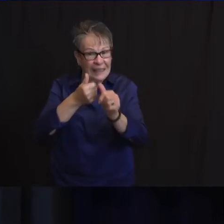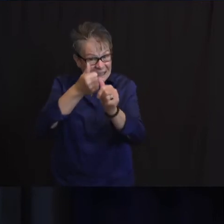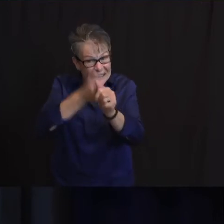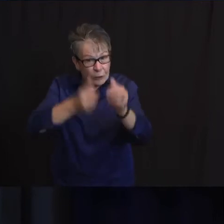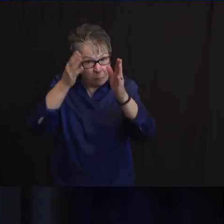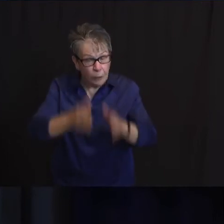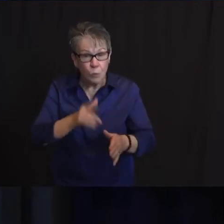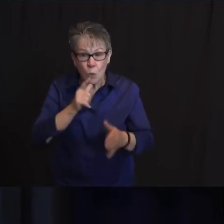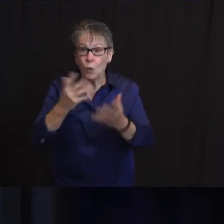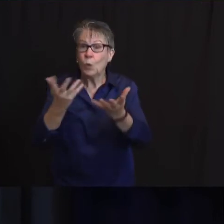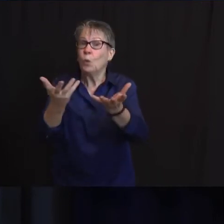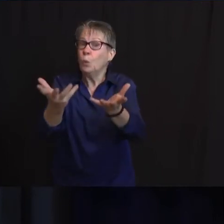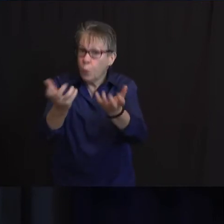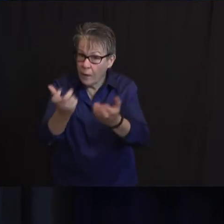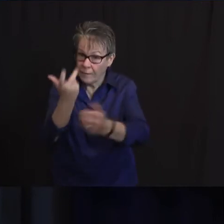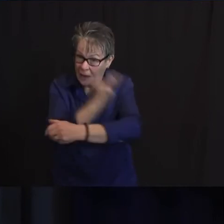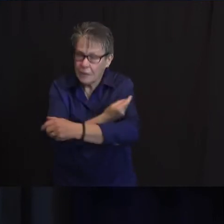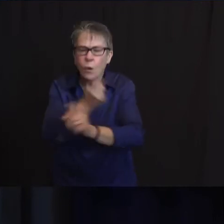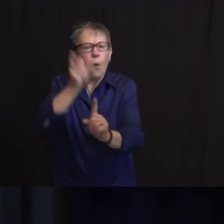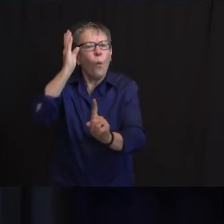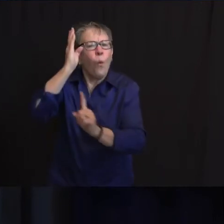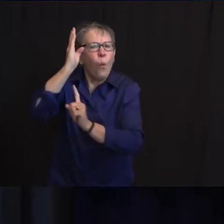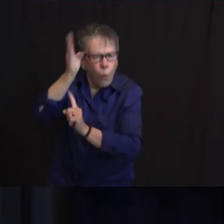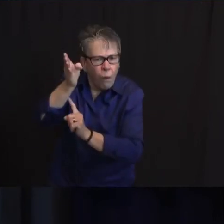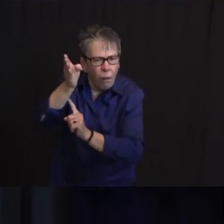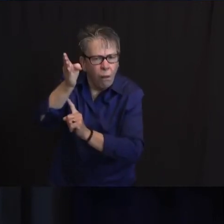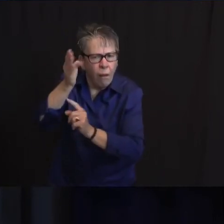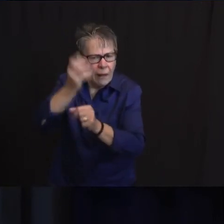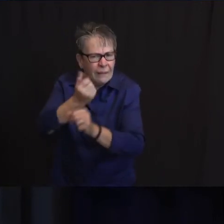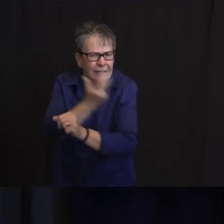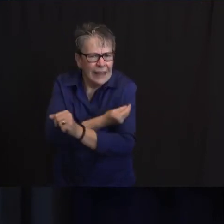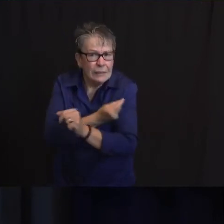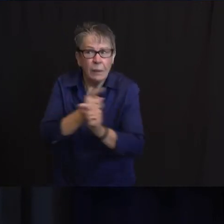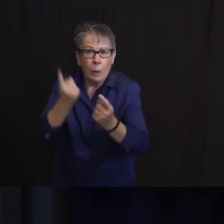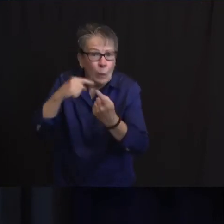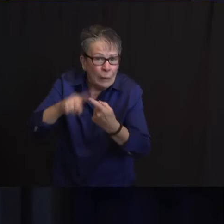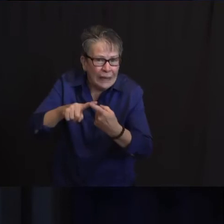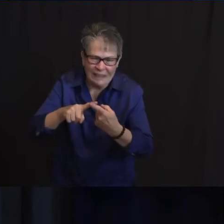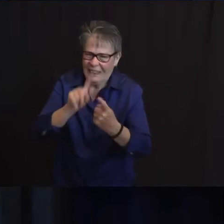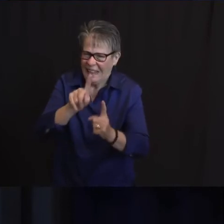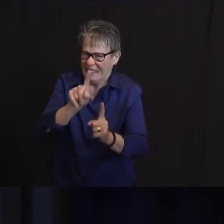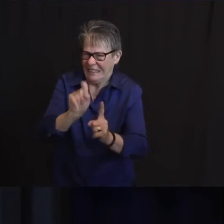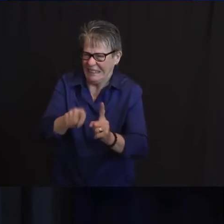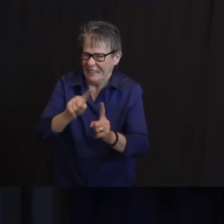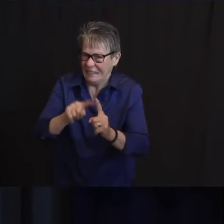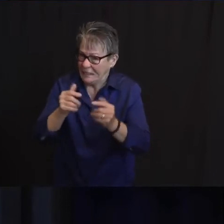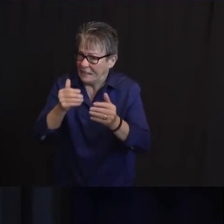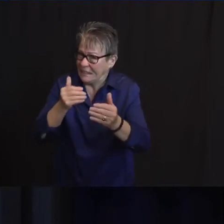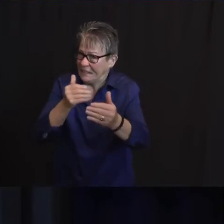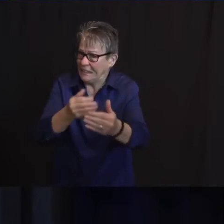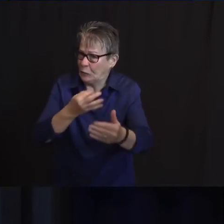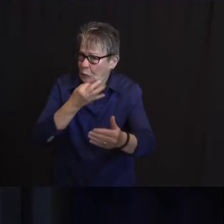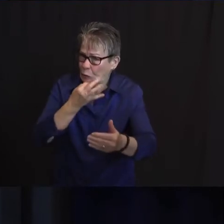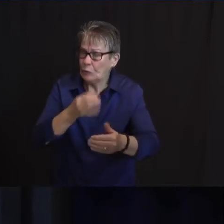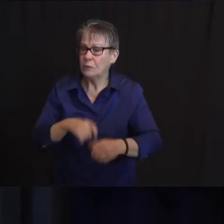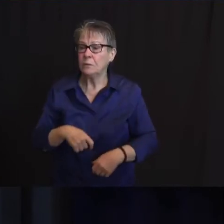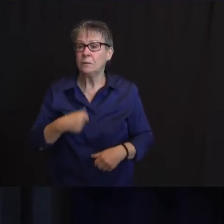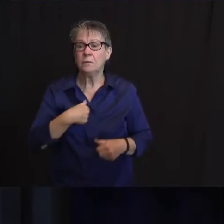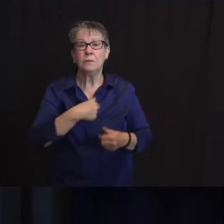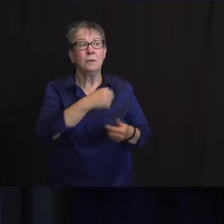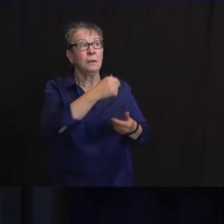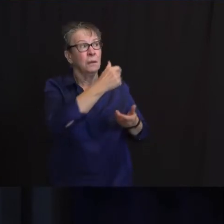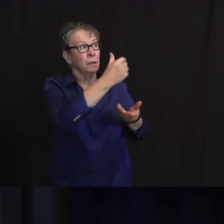Additional slots will become available for people to make appointments as more vaccine supply becomes available. Today,